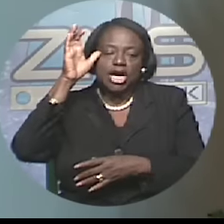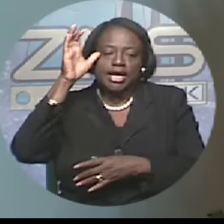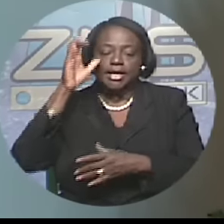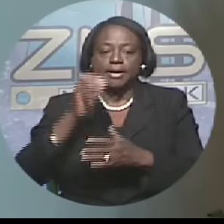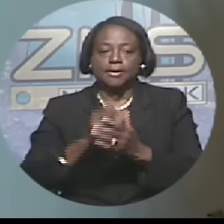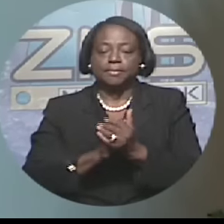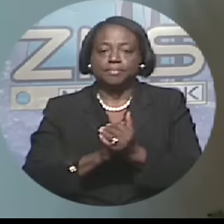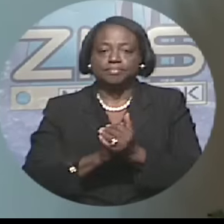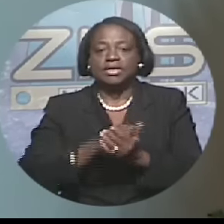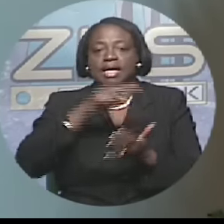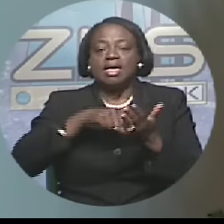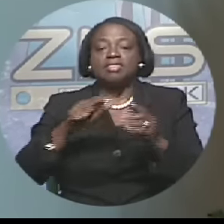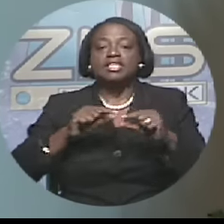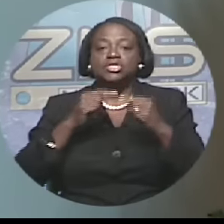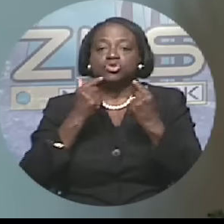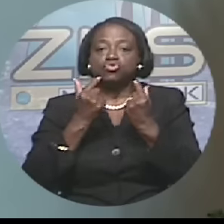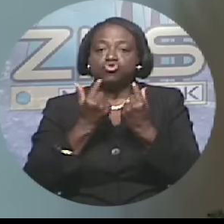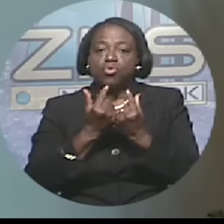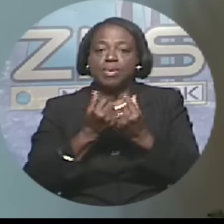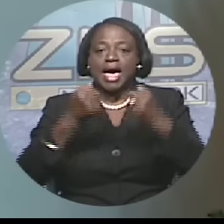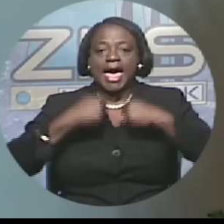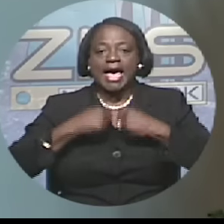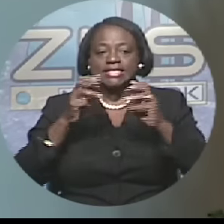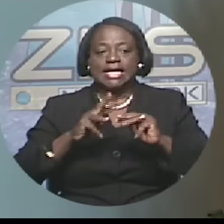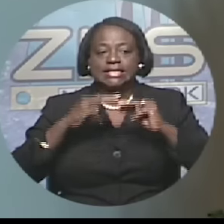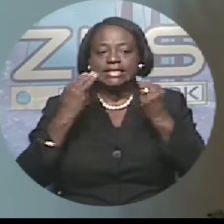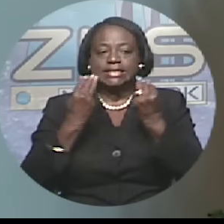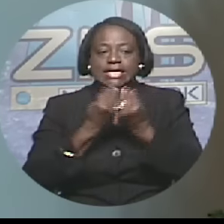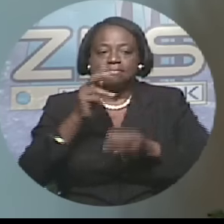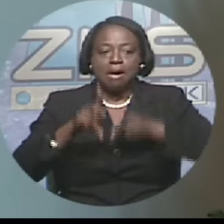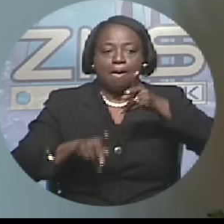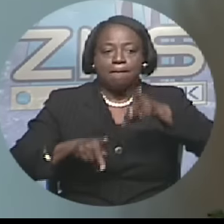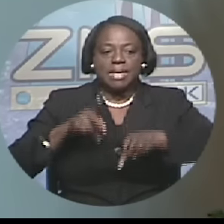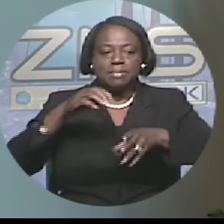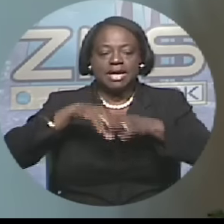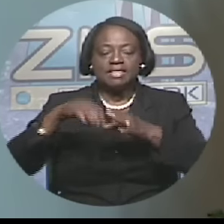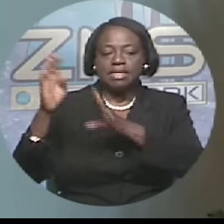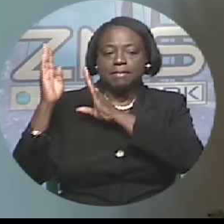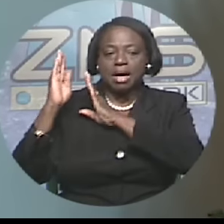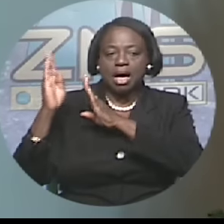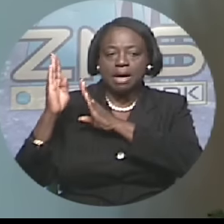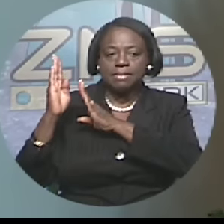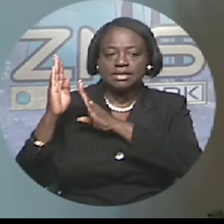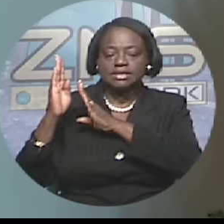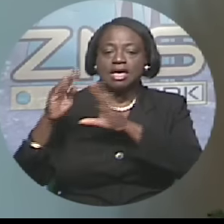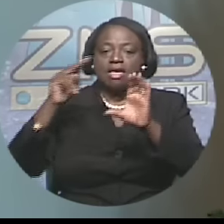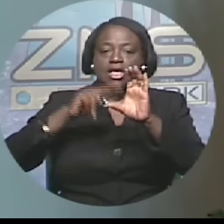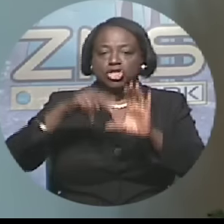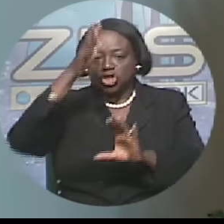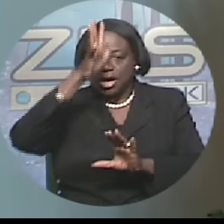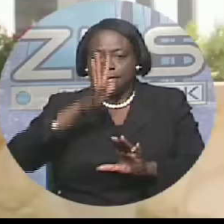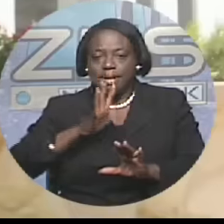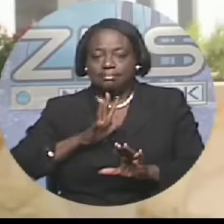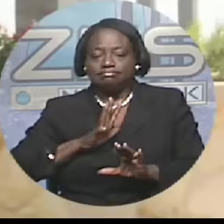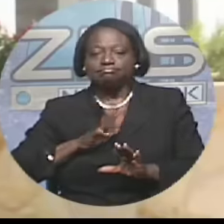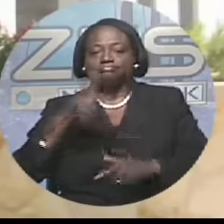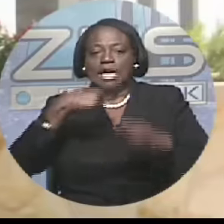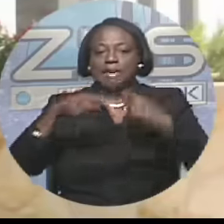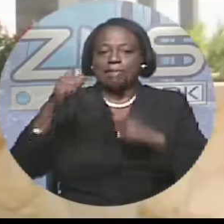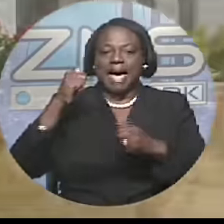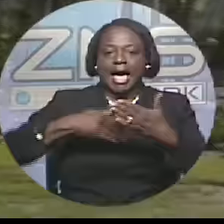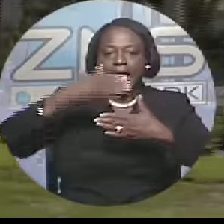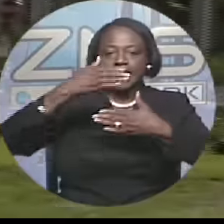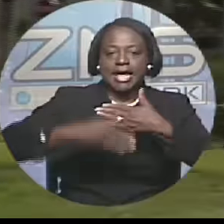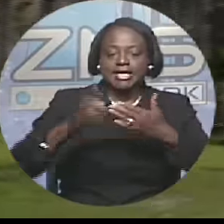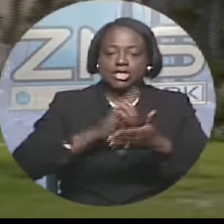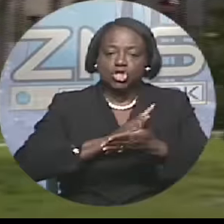that. This group has had a team of people here in the Bahamas for several days. Its chairman is coming back out next week. There is absolutely no